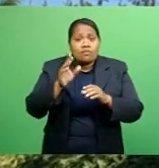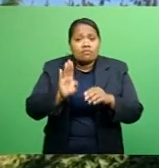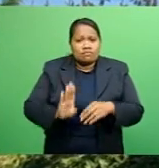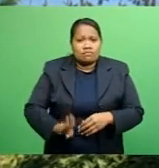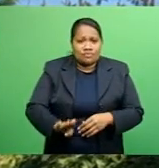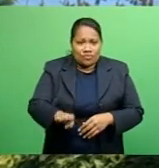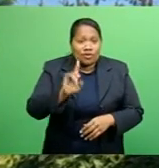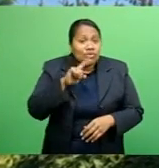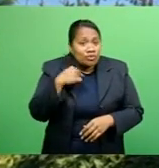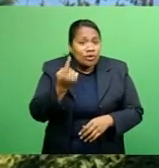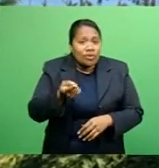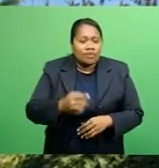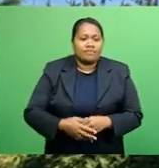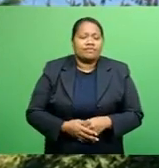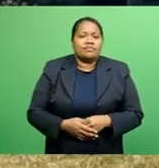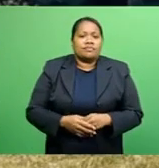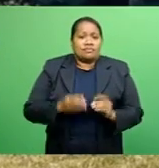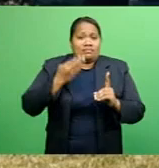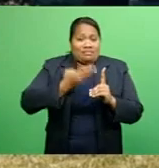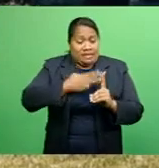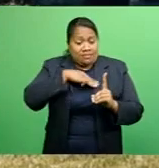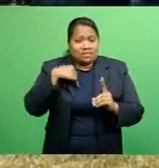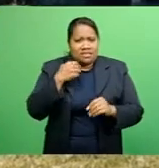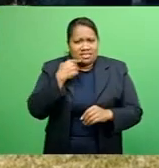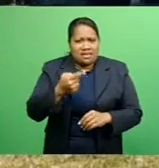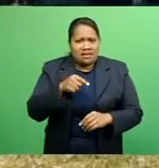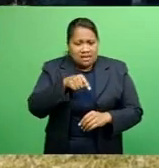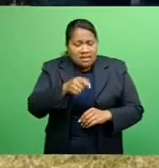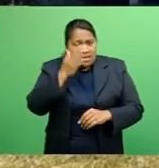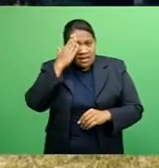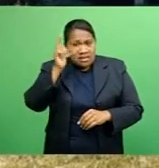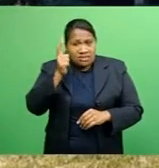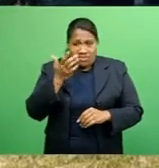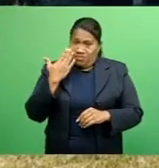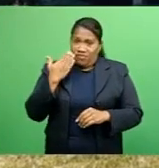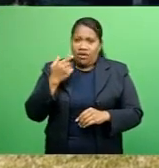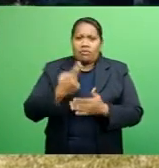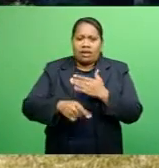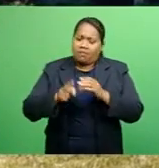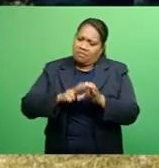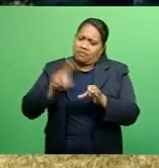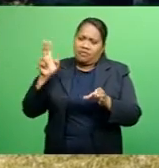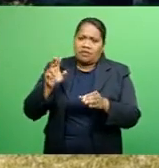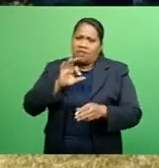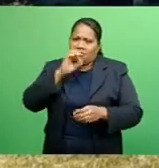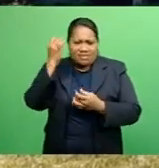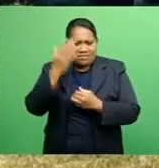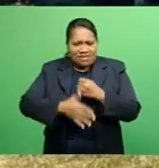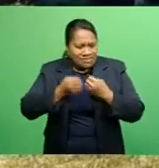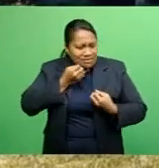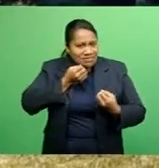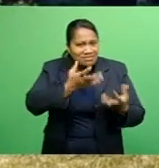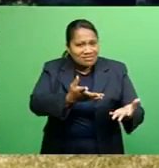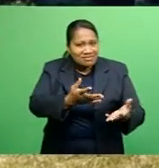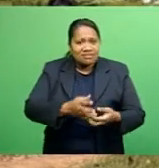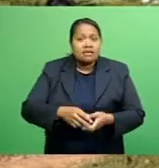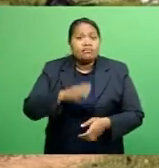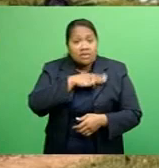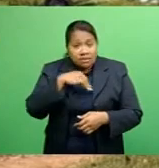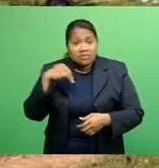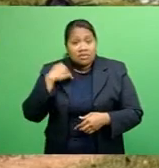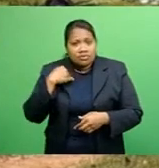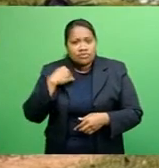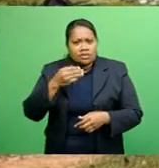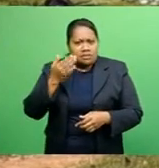it's unfortunate that the previous head teacher left the school without notice. Akbar says the ministry was made aware of the situation